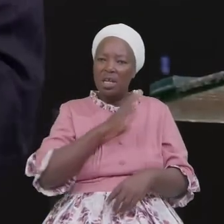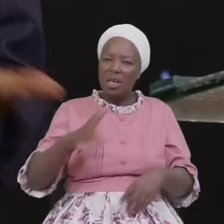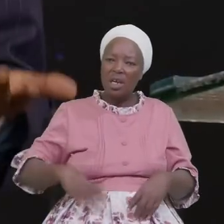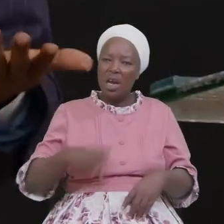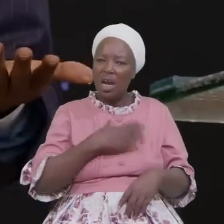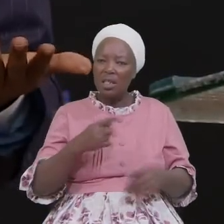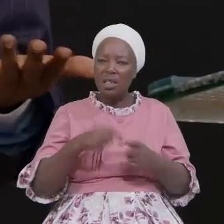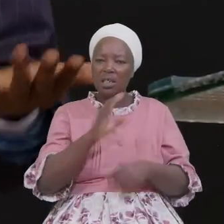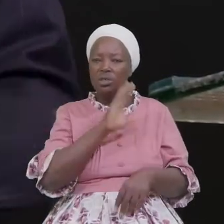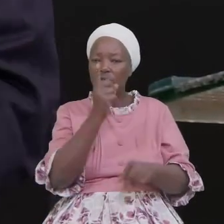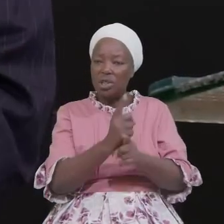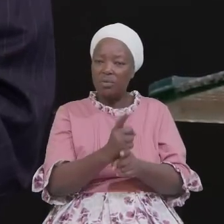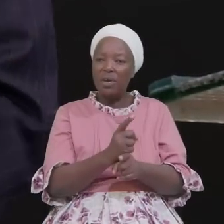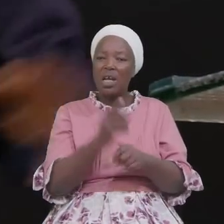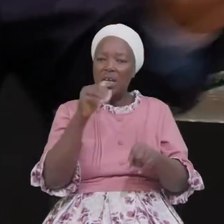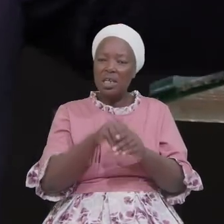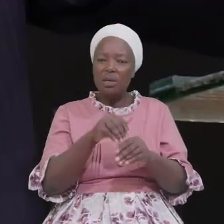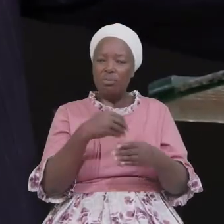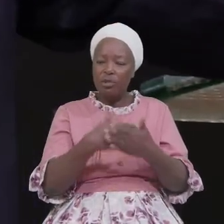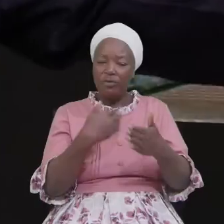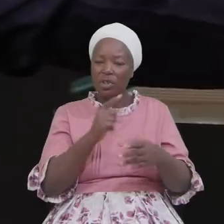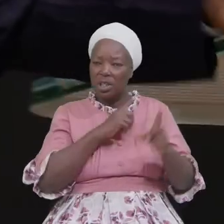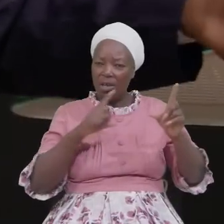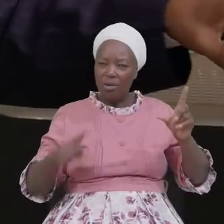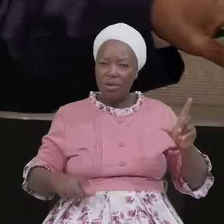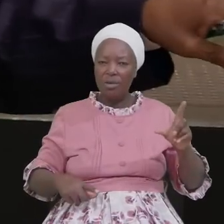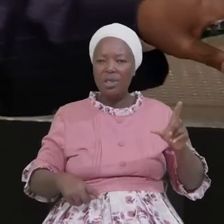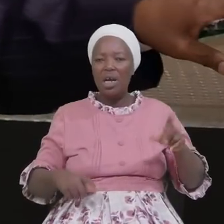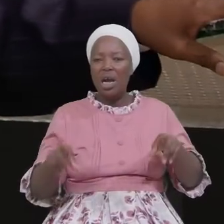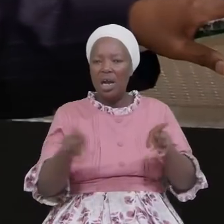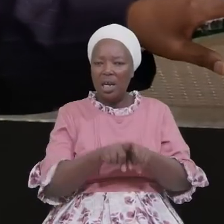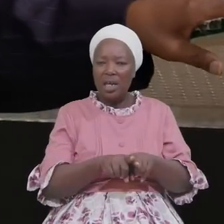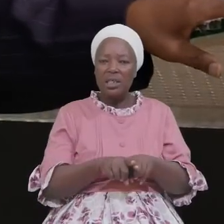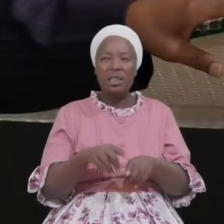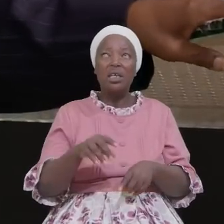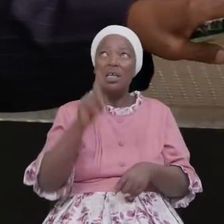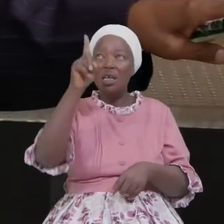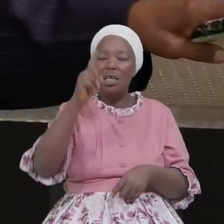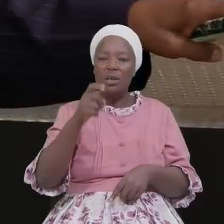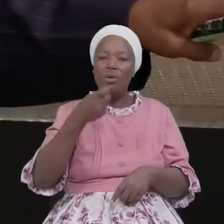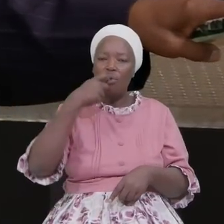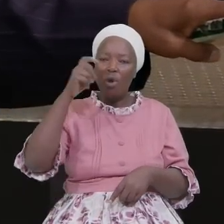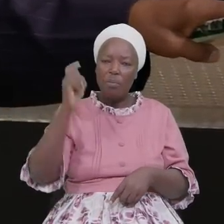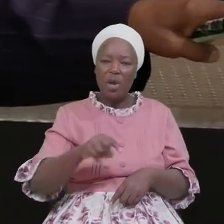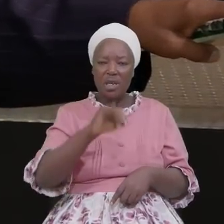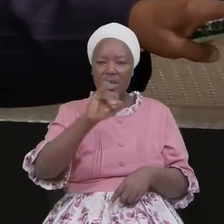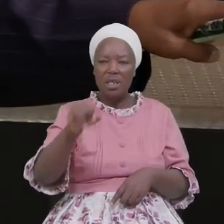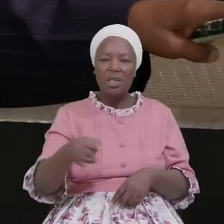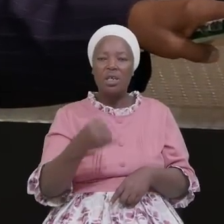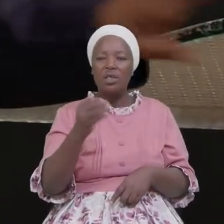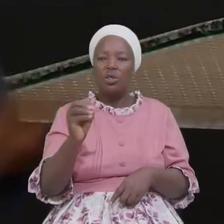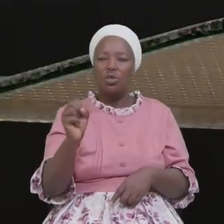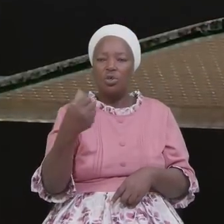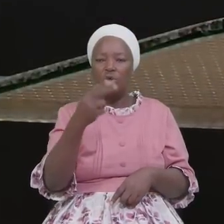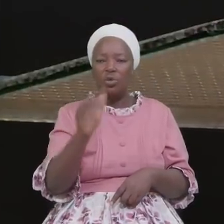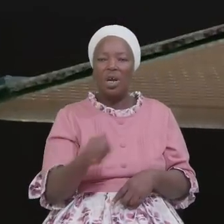are justified in the sight of the Lord as he commanded Joshua. And as he gave